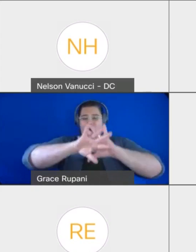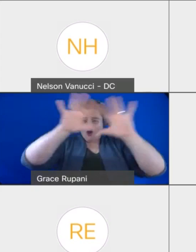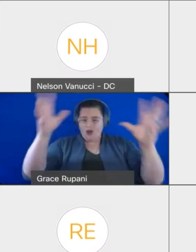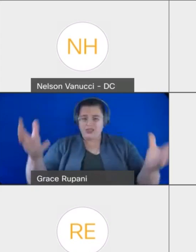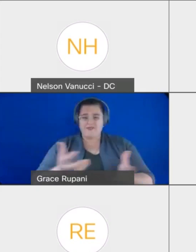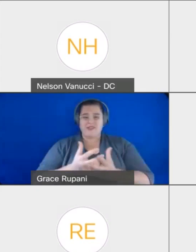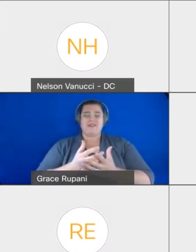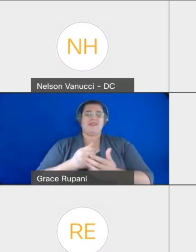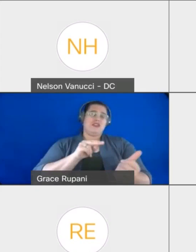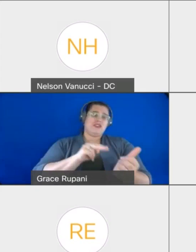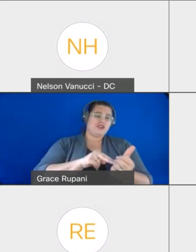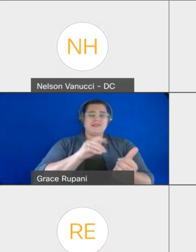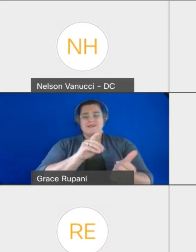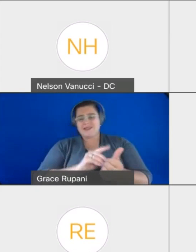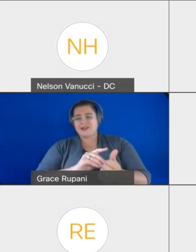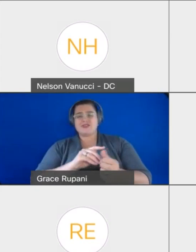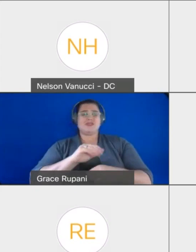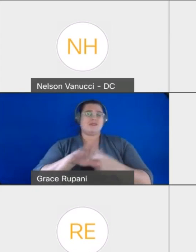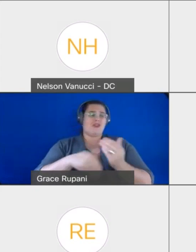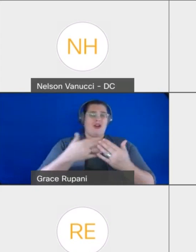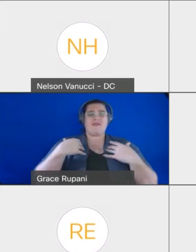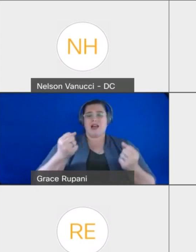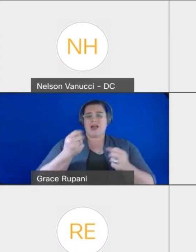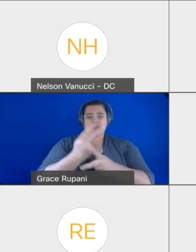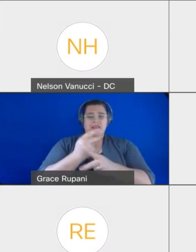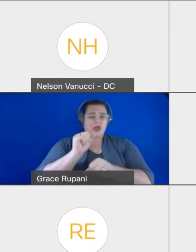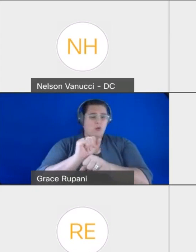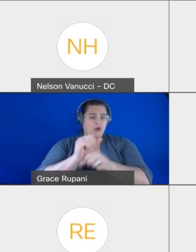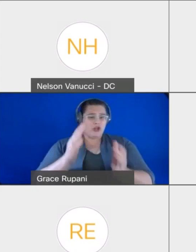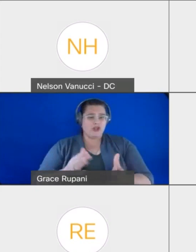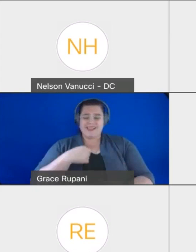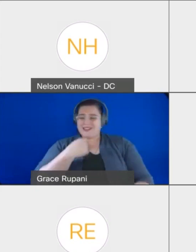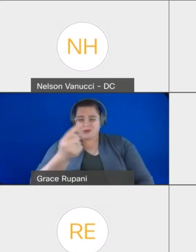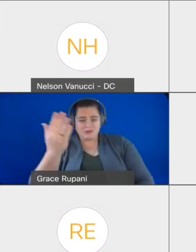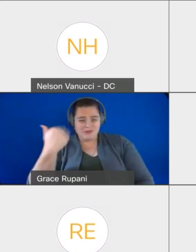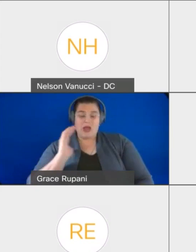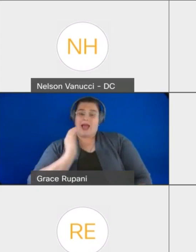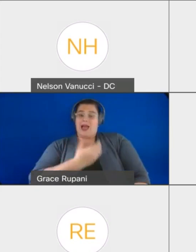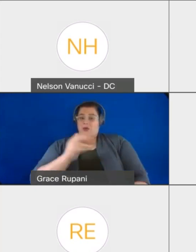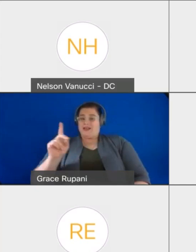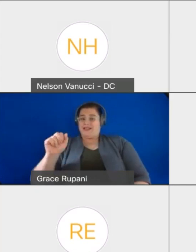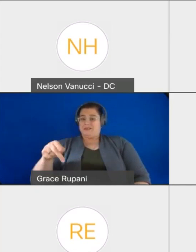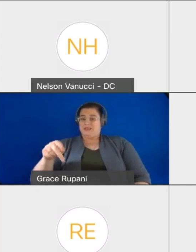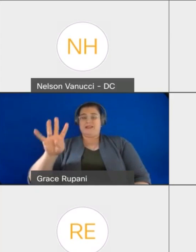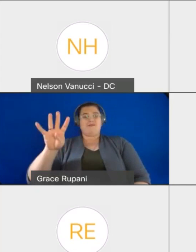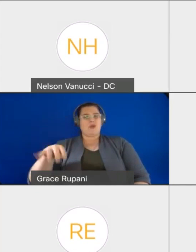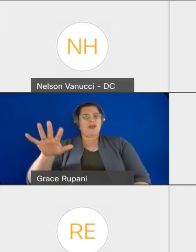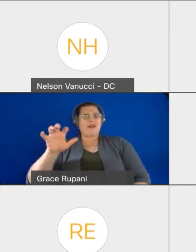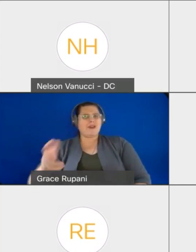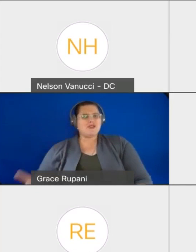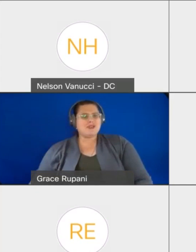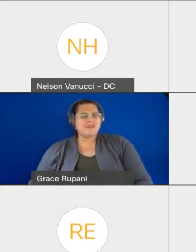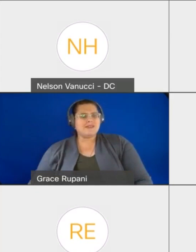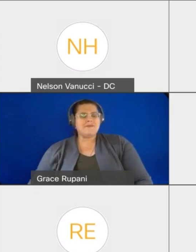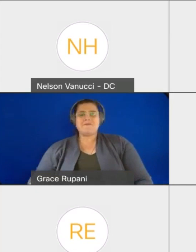you know, as I said before, our DSP workforce is 4,500 people. Our DSP workforce in ICFs